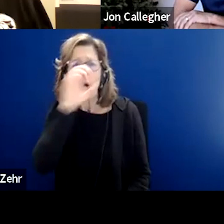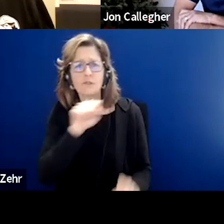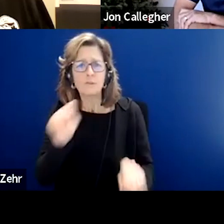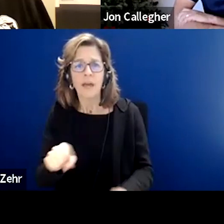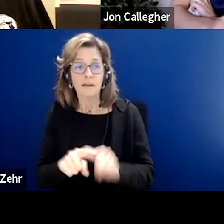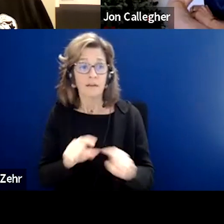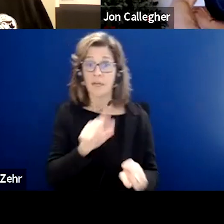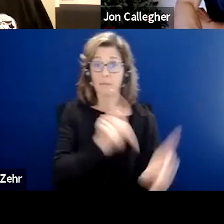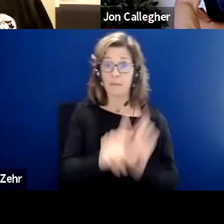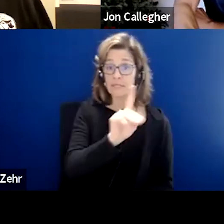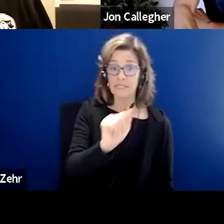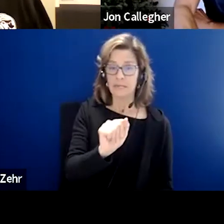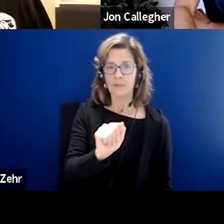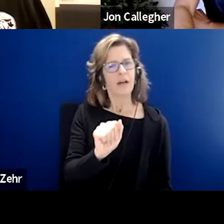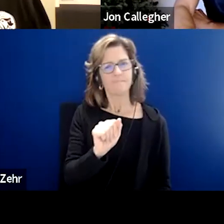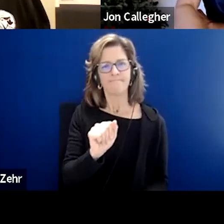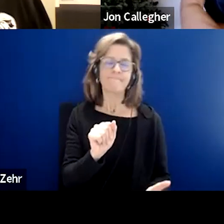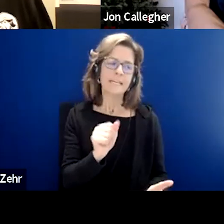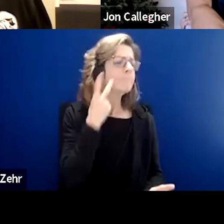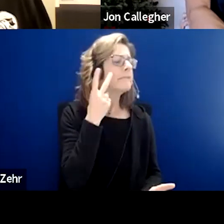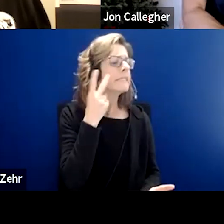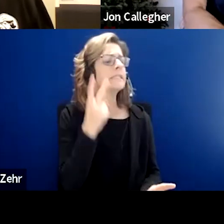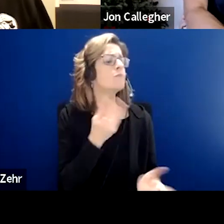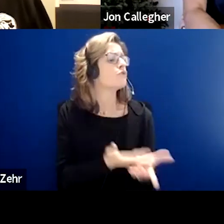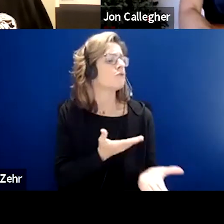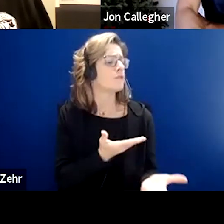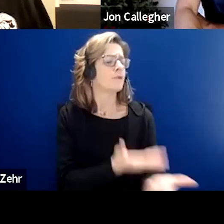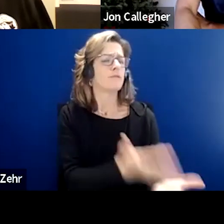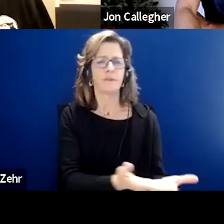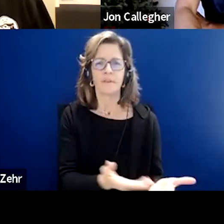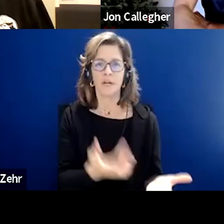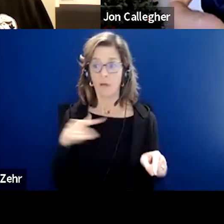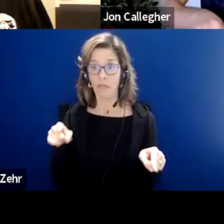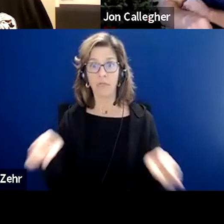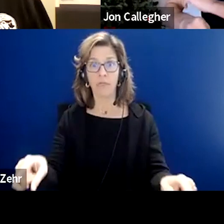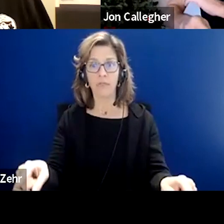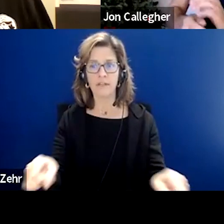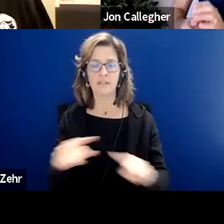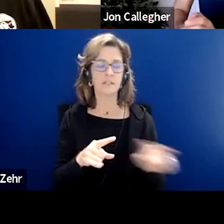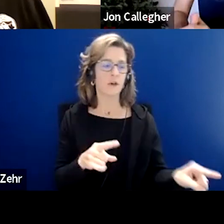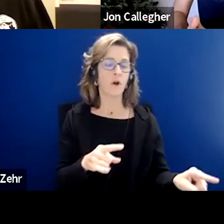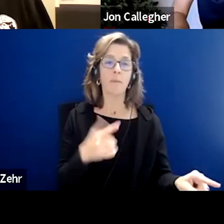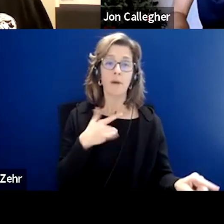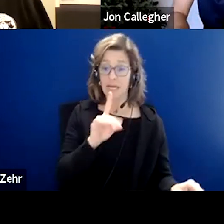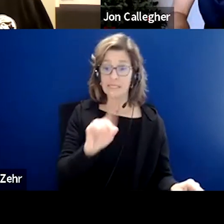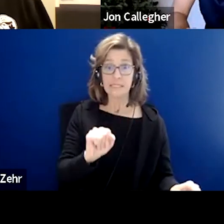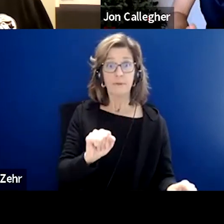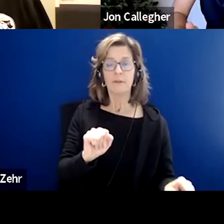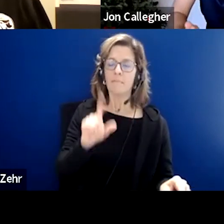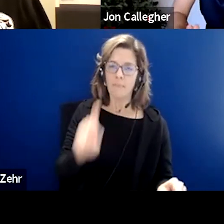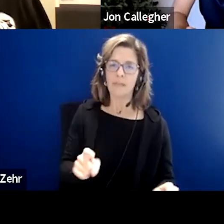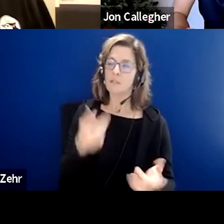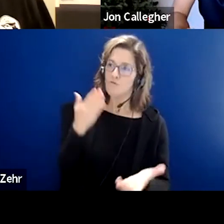that particular statement is so important, because you have to go out of your way to be considered reliable and